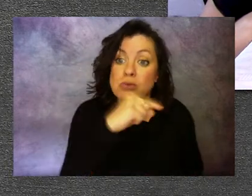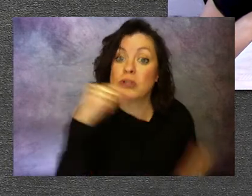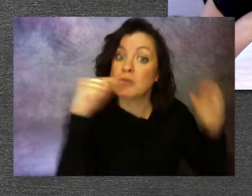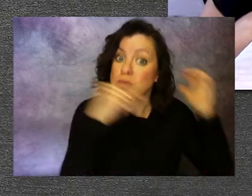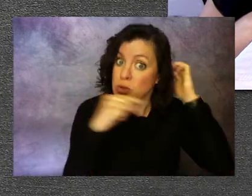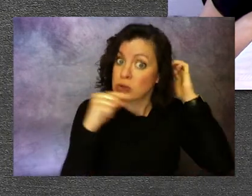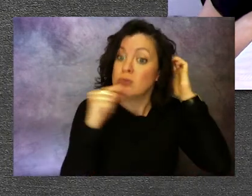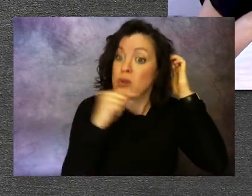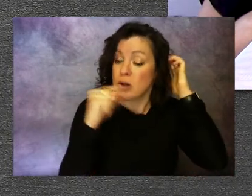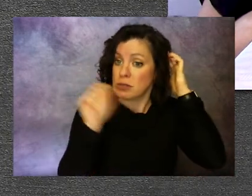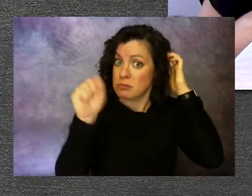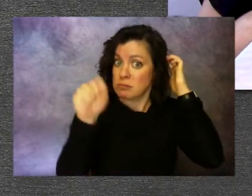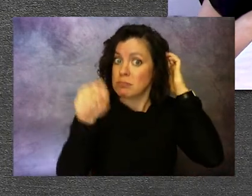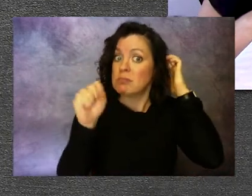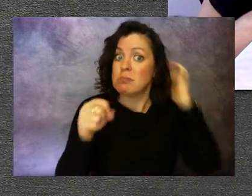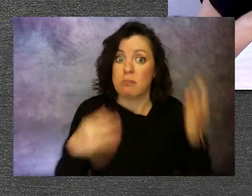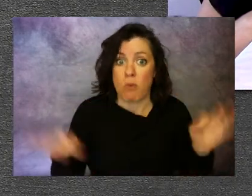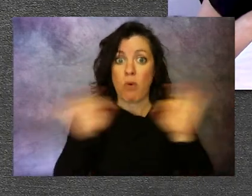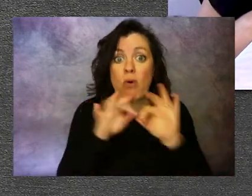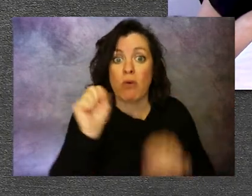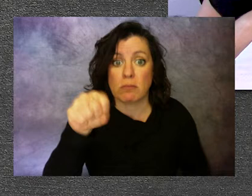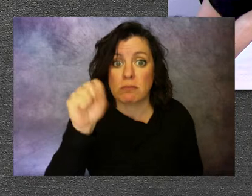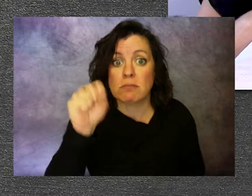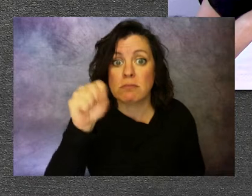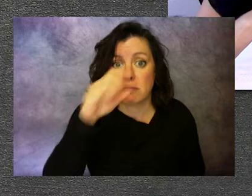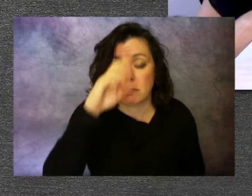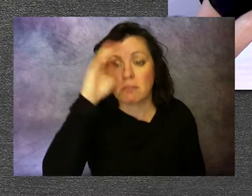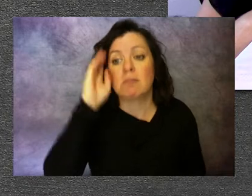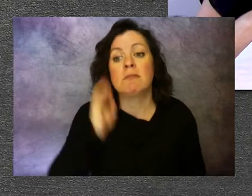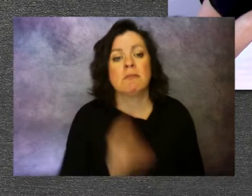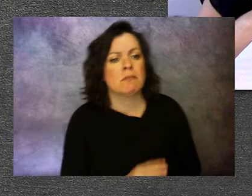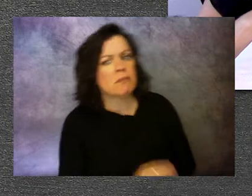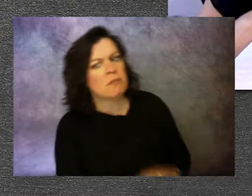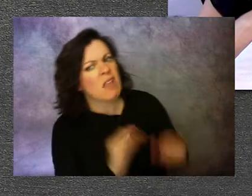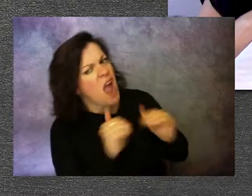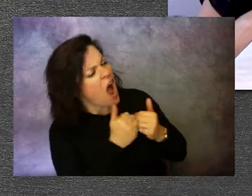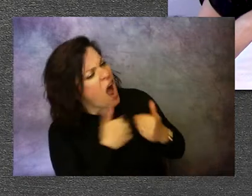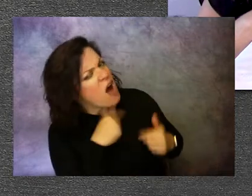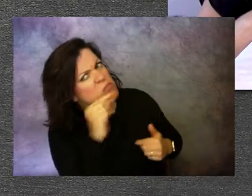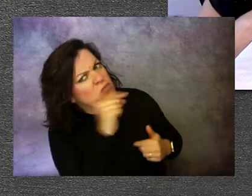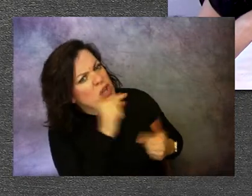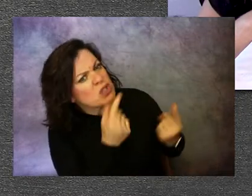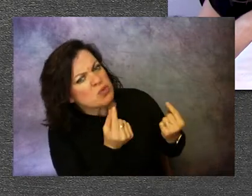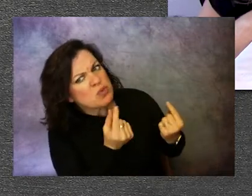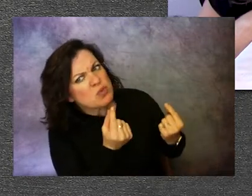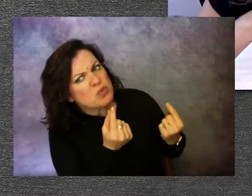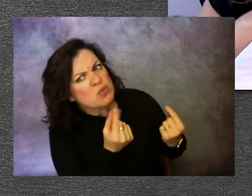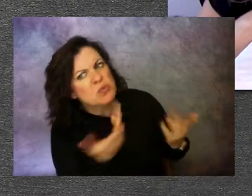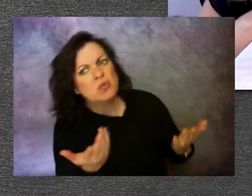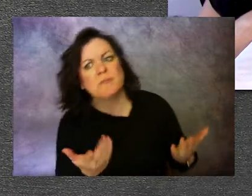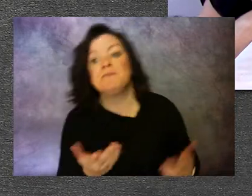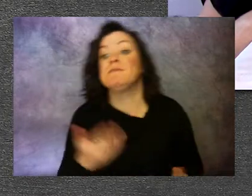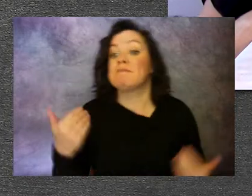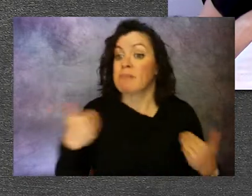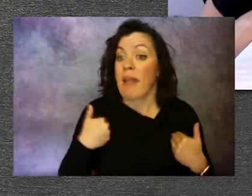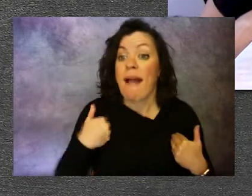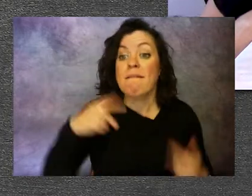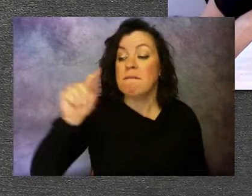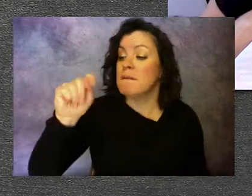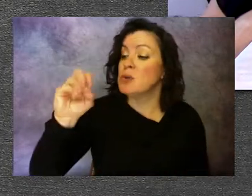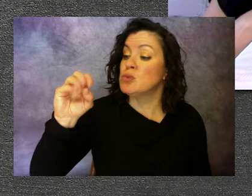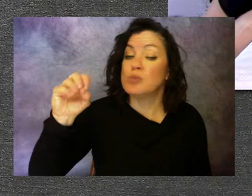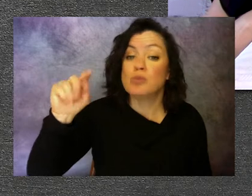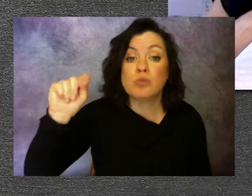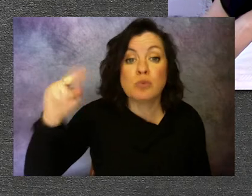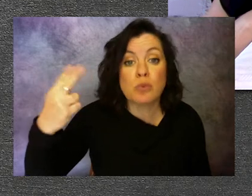teeth, right? And what do you use to brush your teeth? Oh, I have a toothbrush. Do you